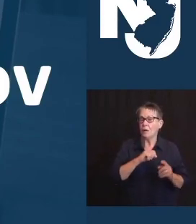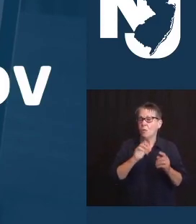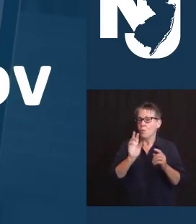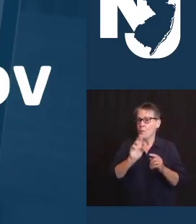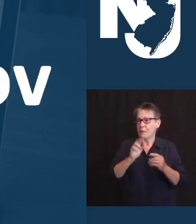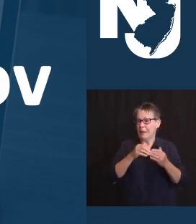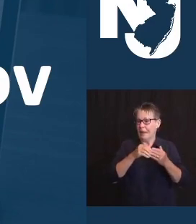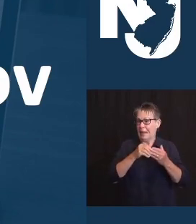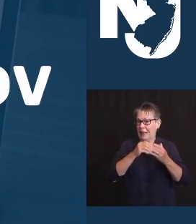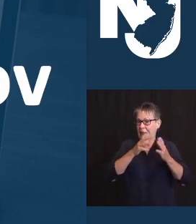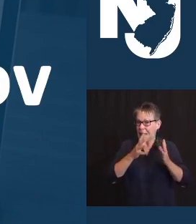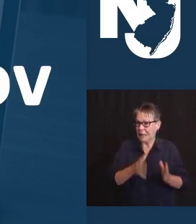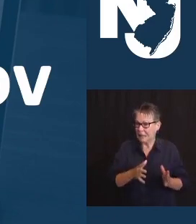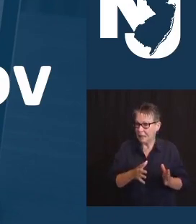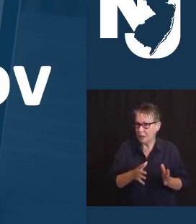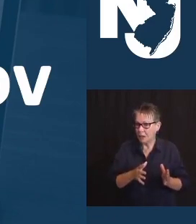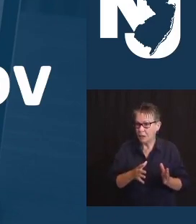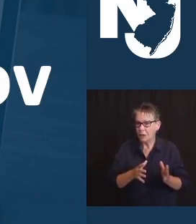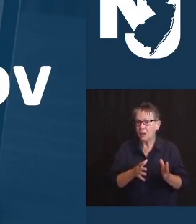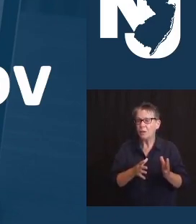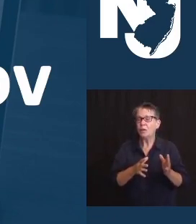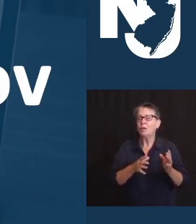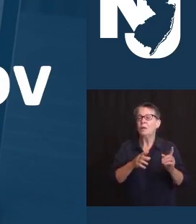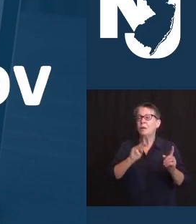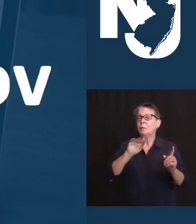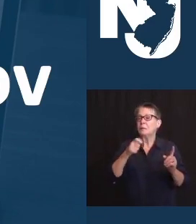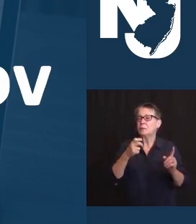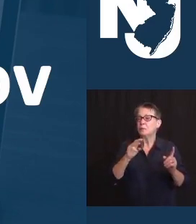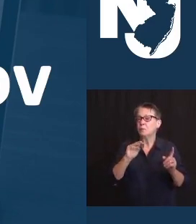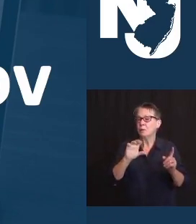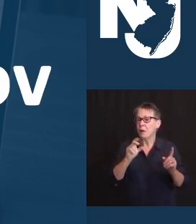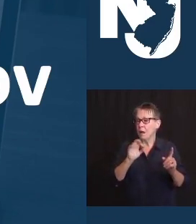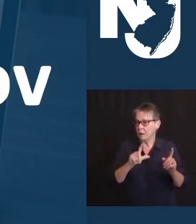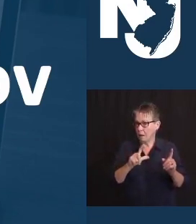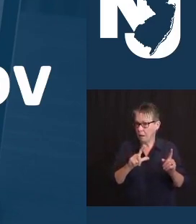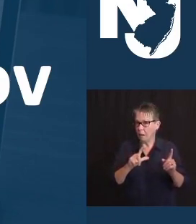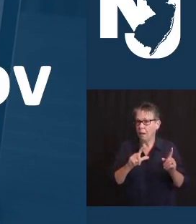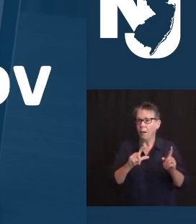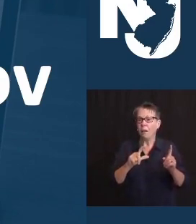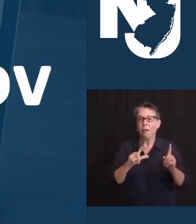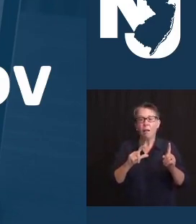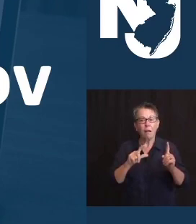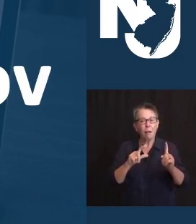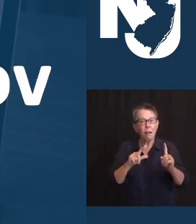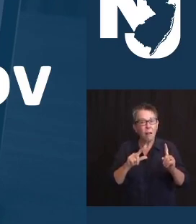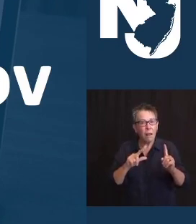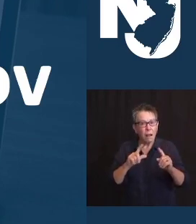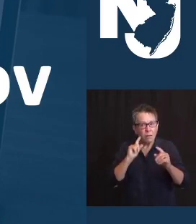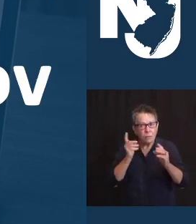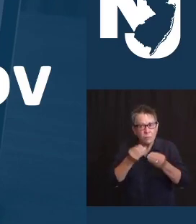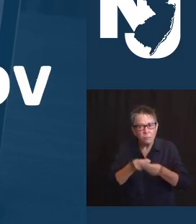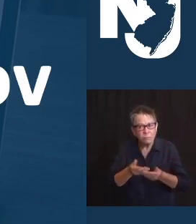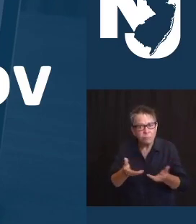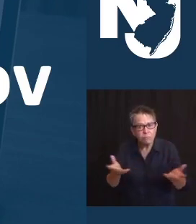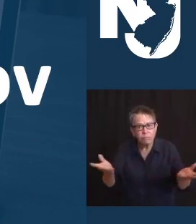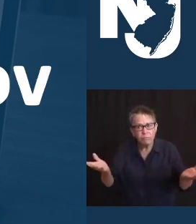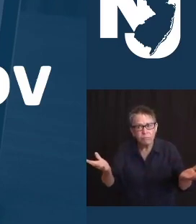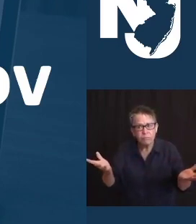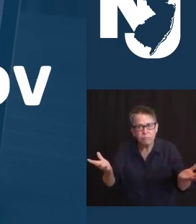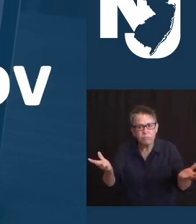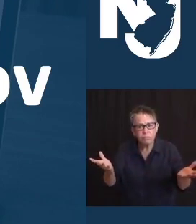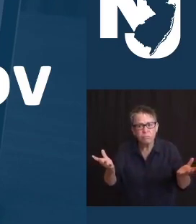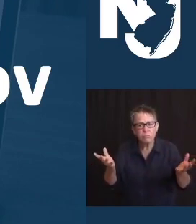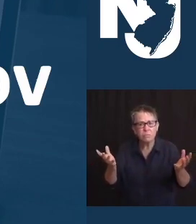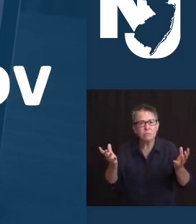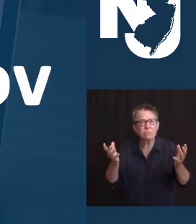weekend without taking any action on a long list of items, but especially to renew